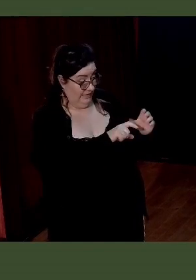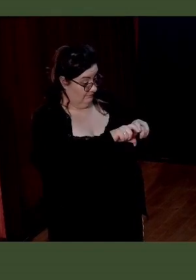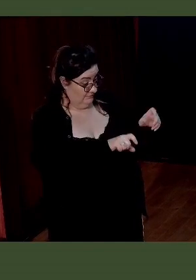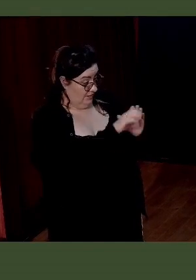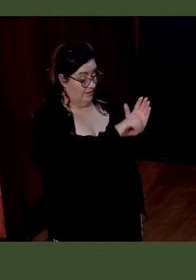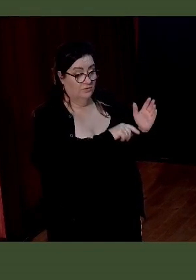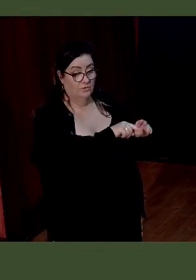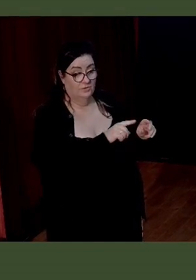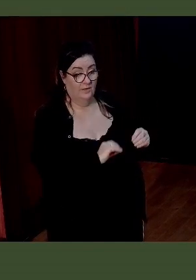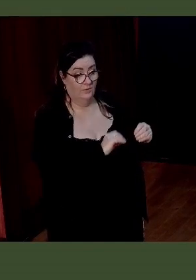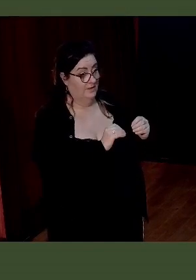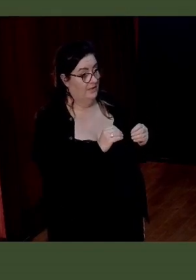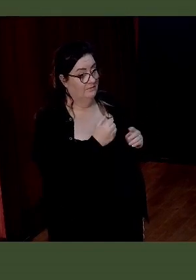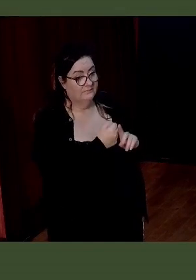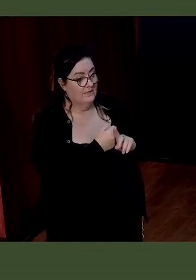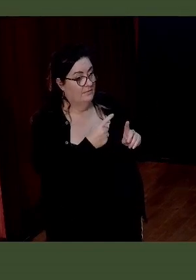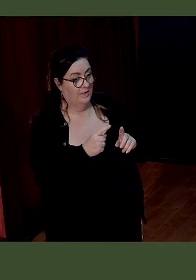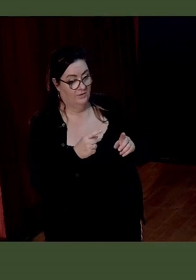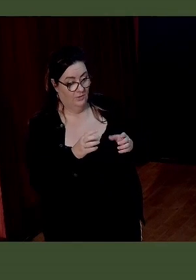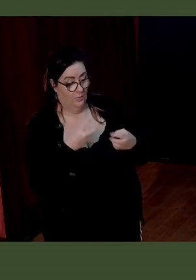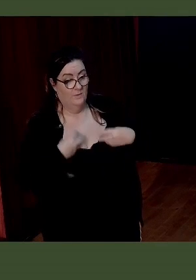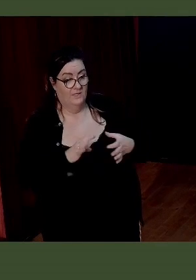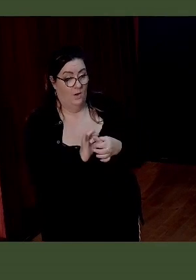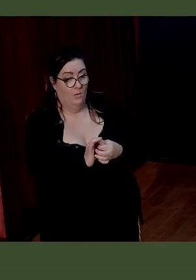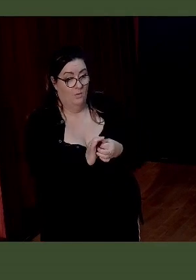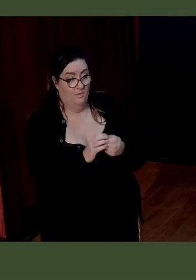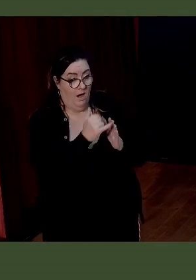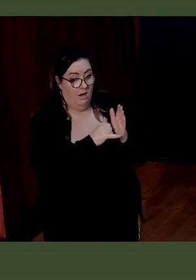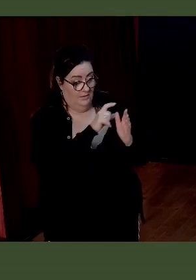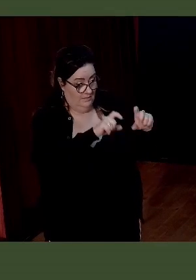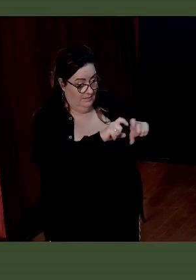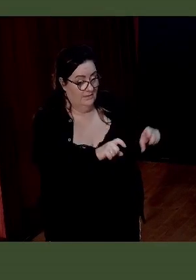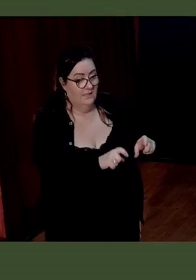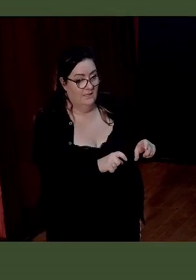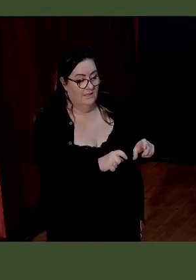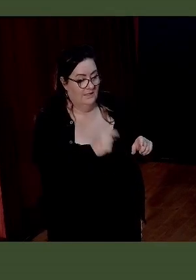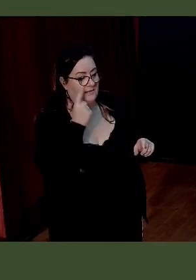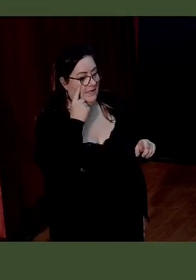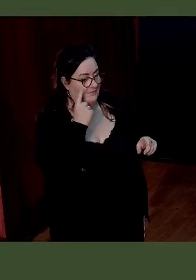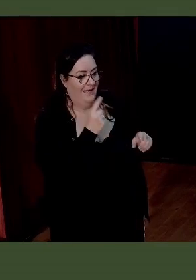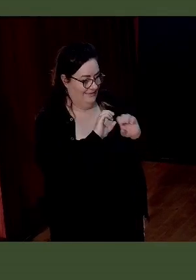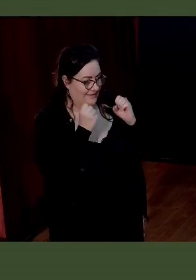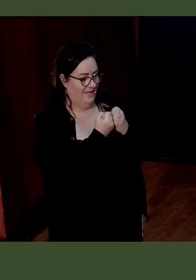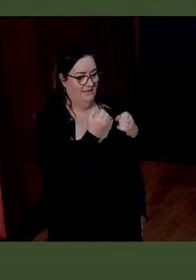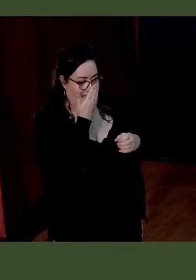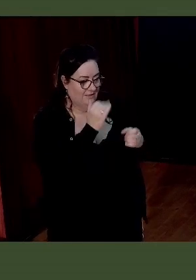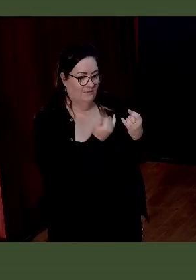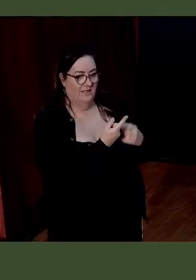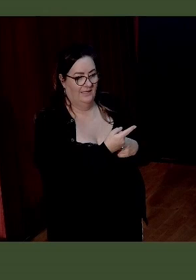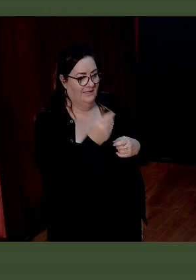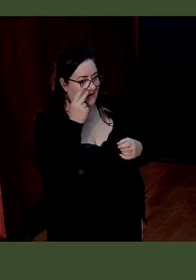know, the Constitution that we rail against today about the women in the home articles is actually reflecting a society that already exists. So De